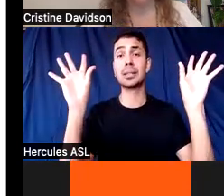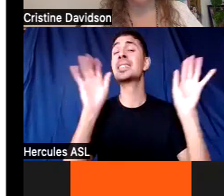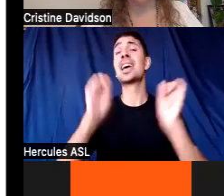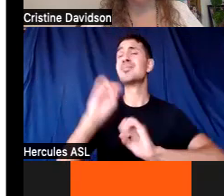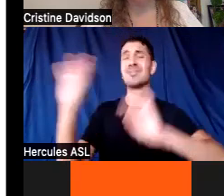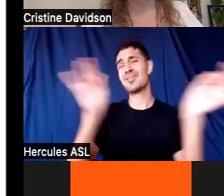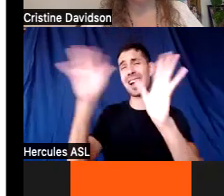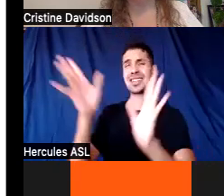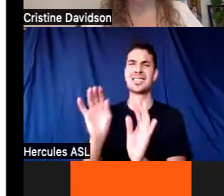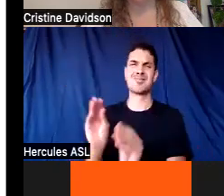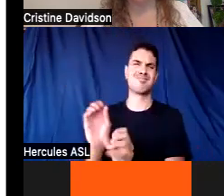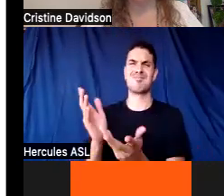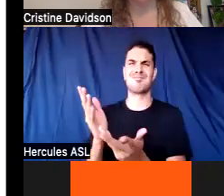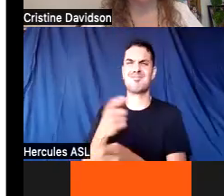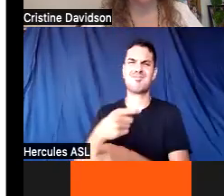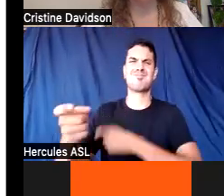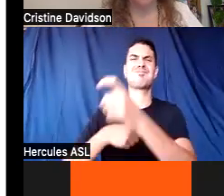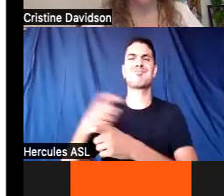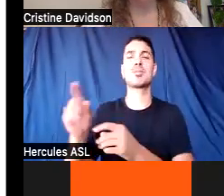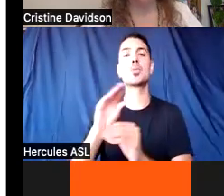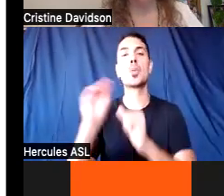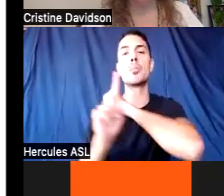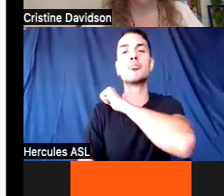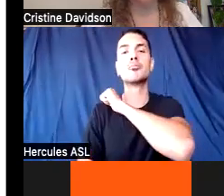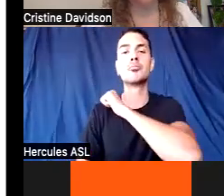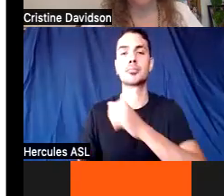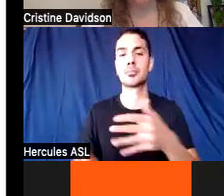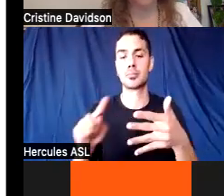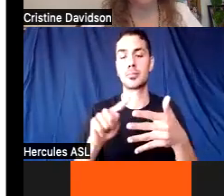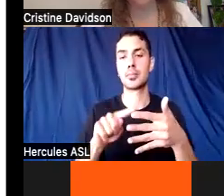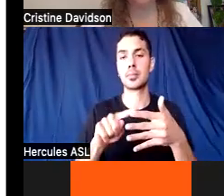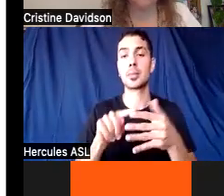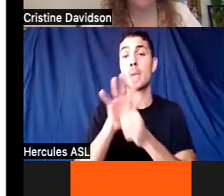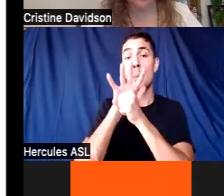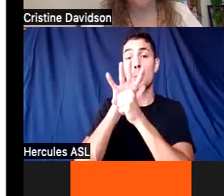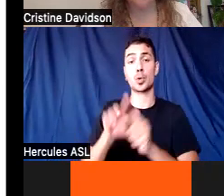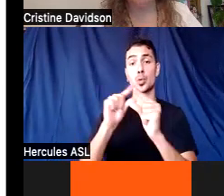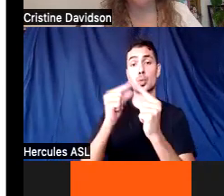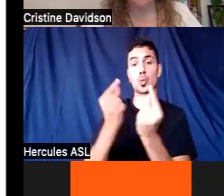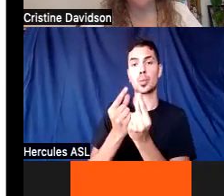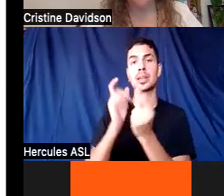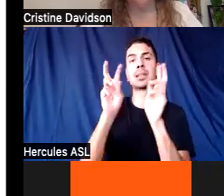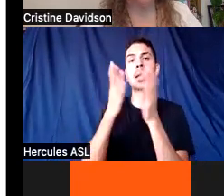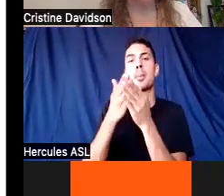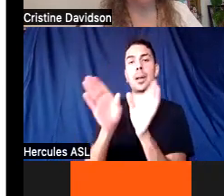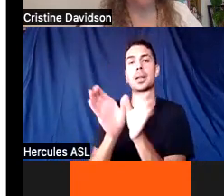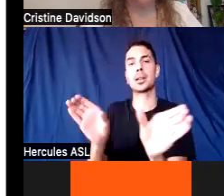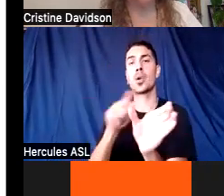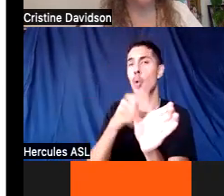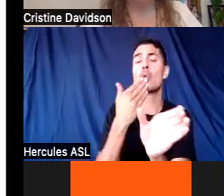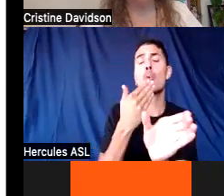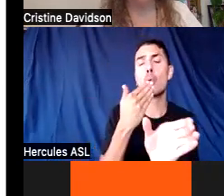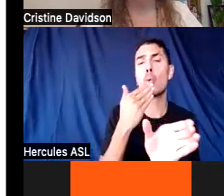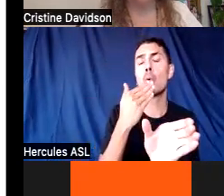controlling oppressed groups by splitting them into good and bad, so like the collaborators and the resistors,